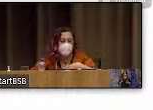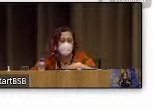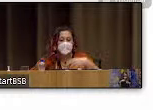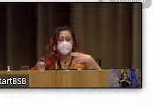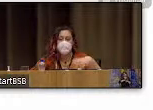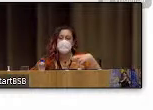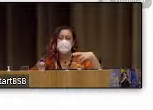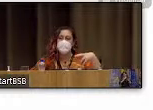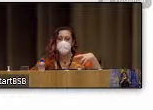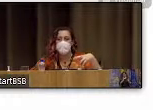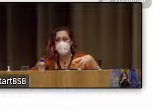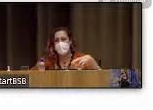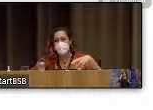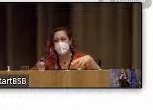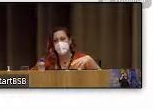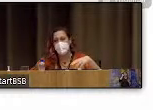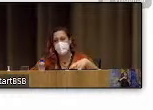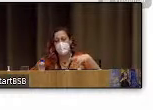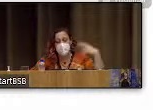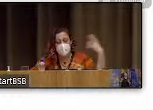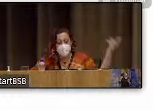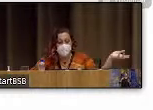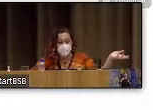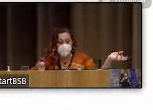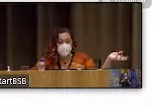the physiological changes.